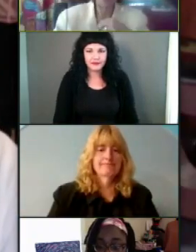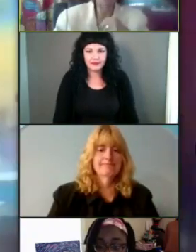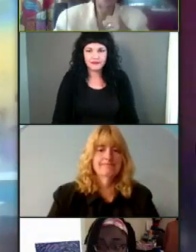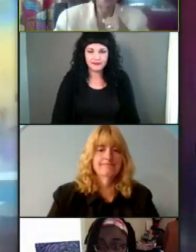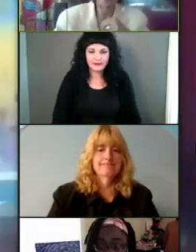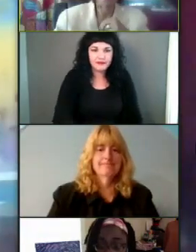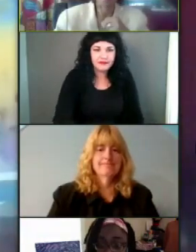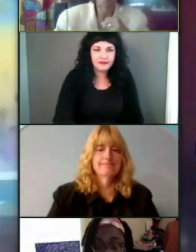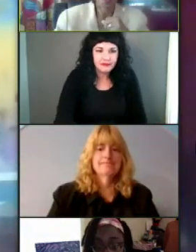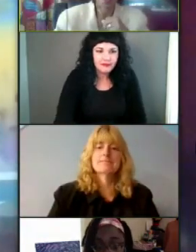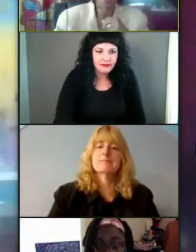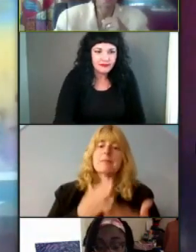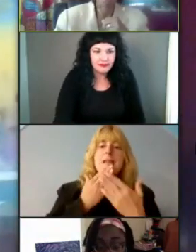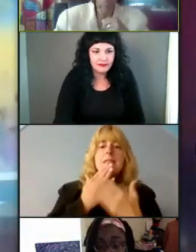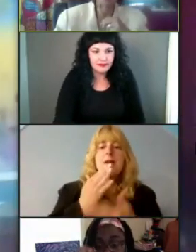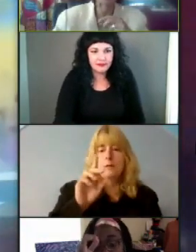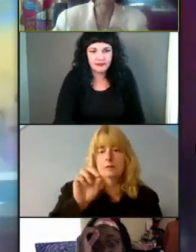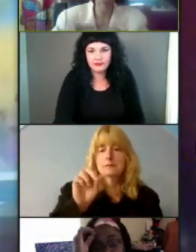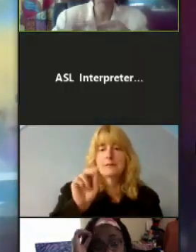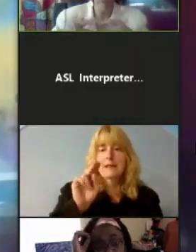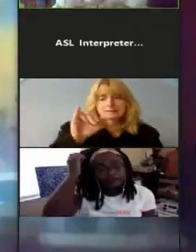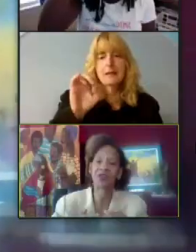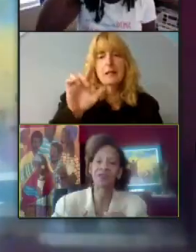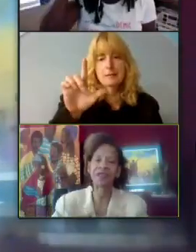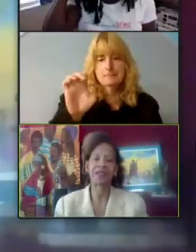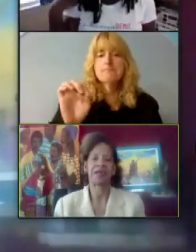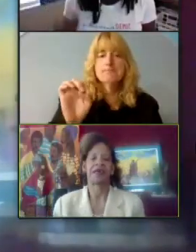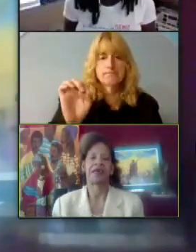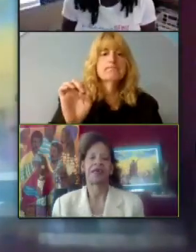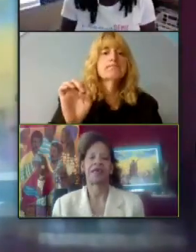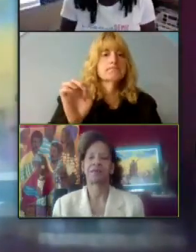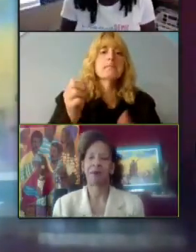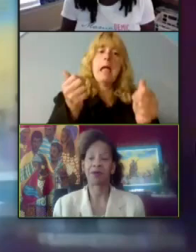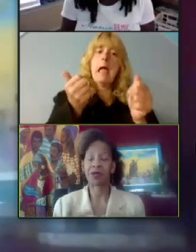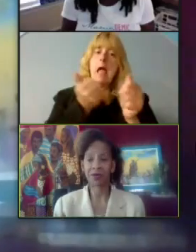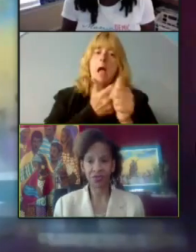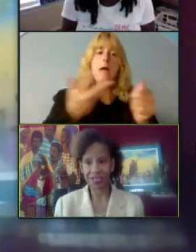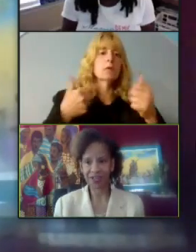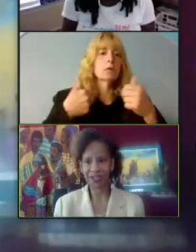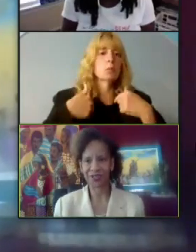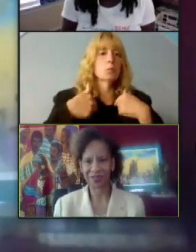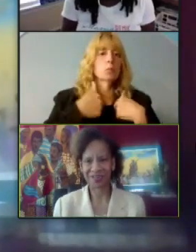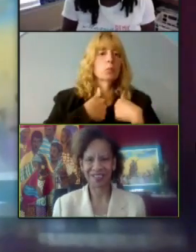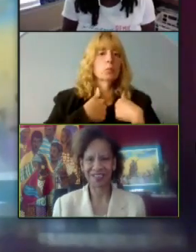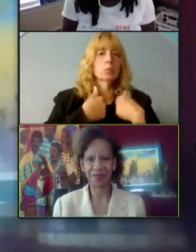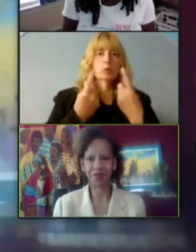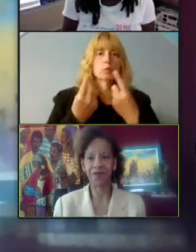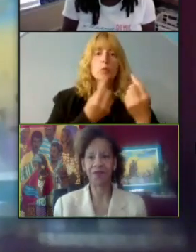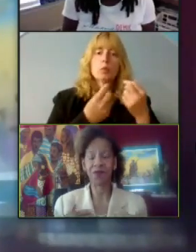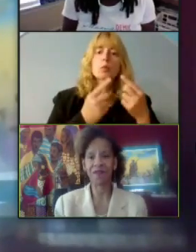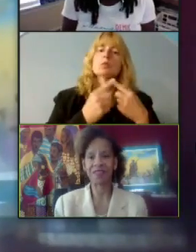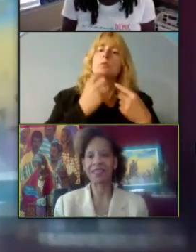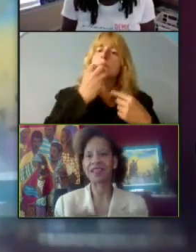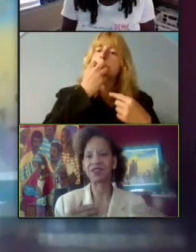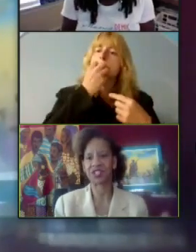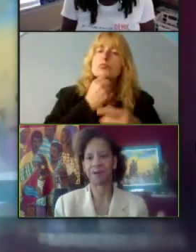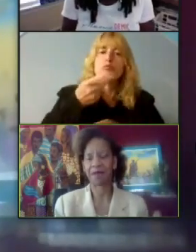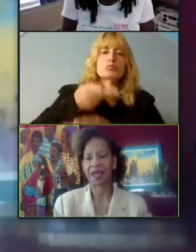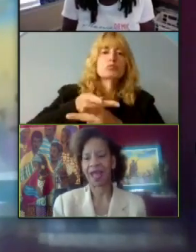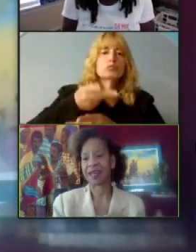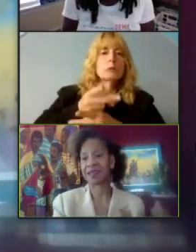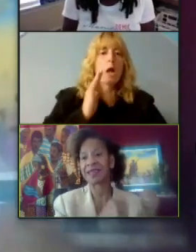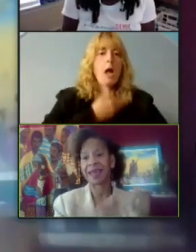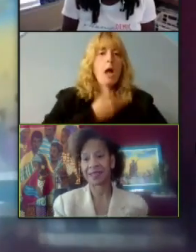And thank you, Danielle, because everything that we're doing is about nurturing our children to bring forth the